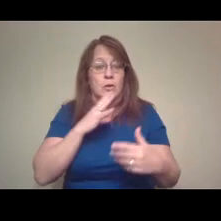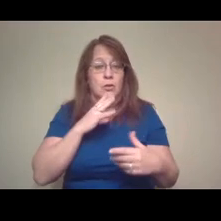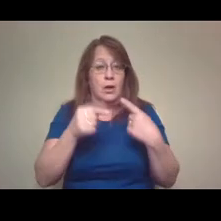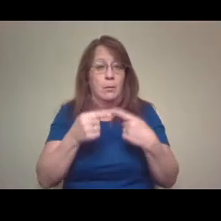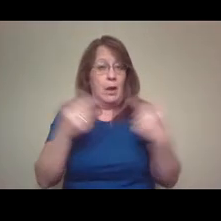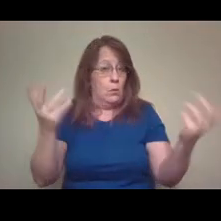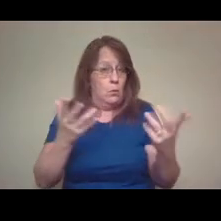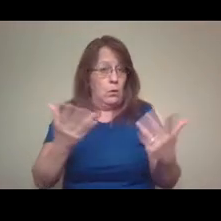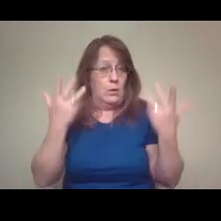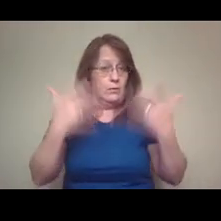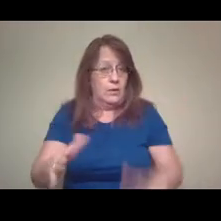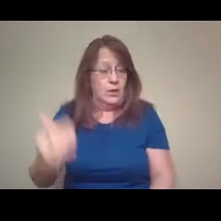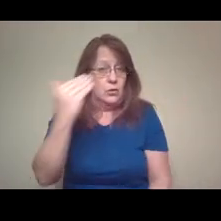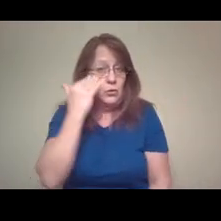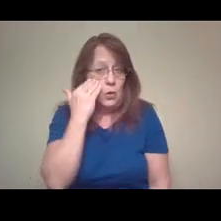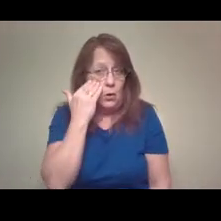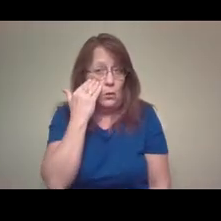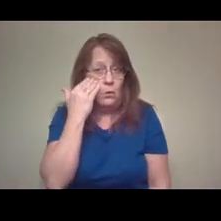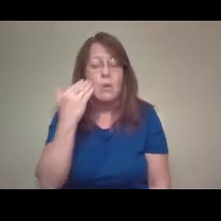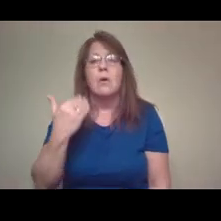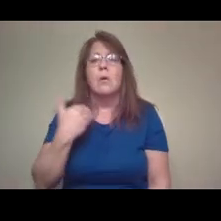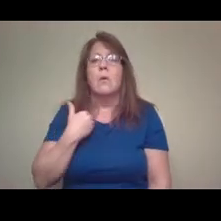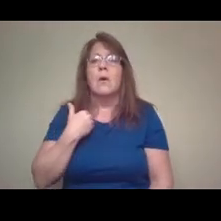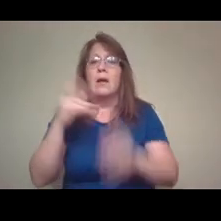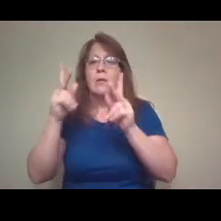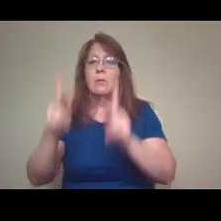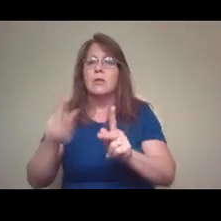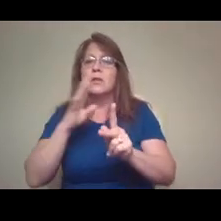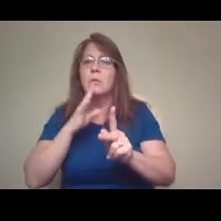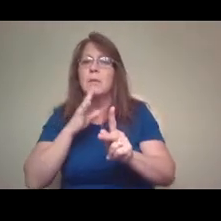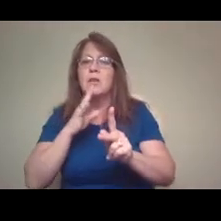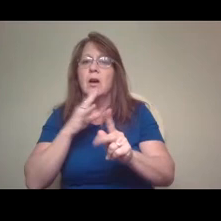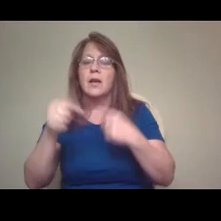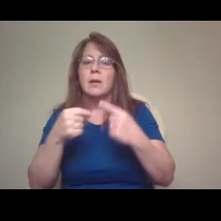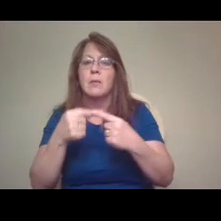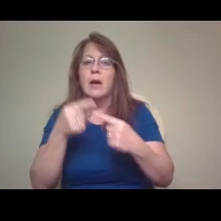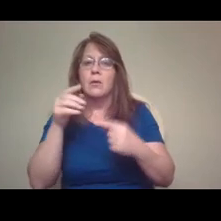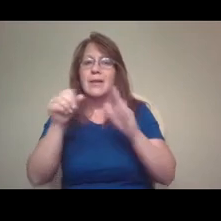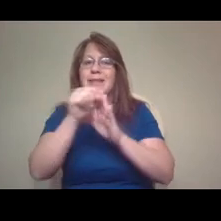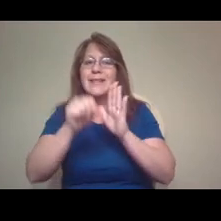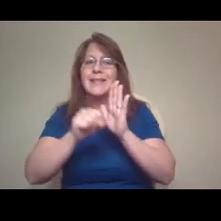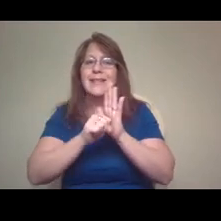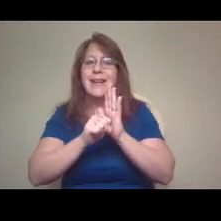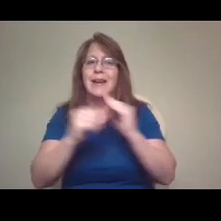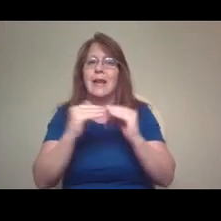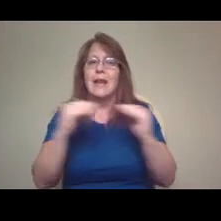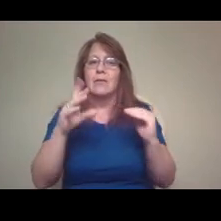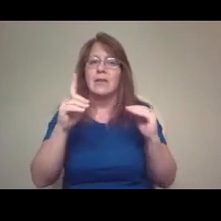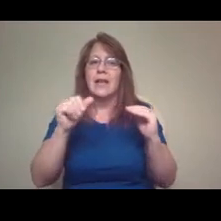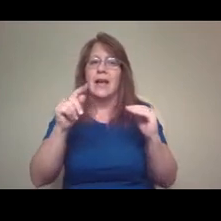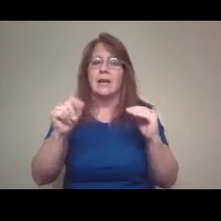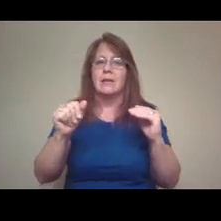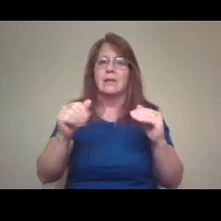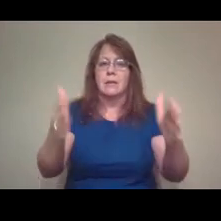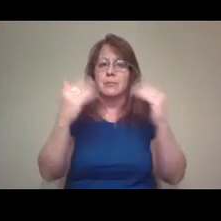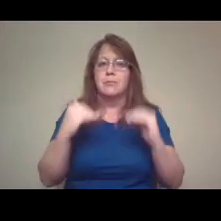from CDPHE to talk about state level data. We want to talk with our local public health